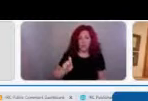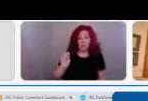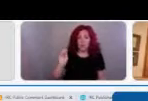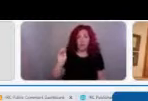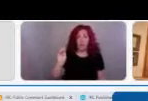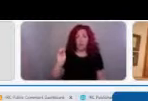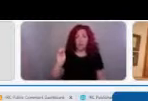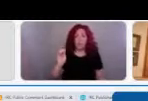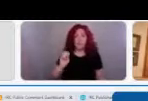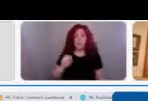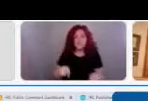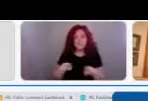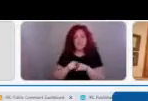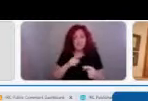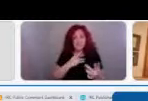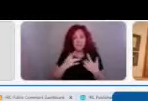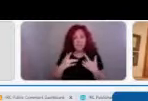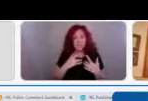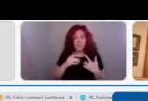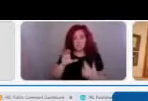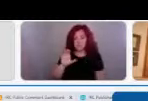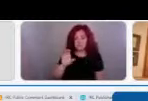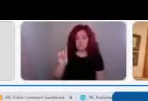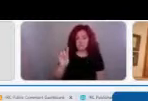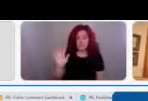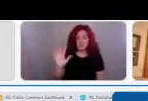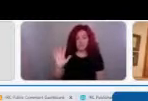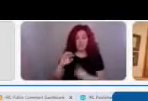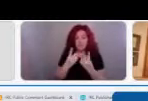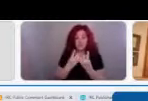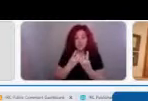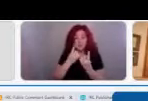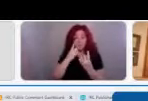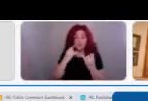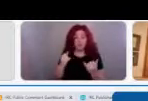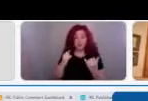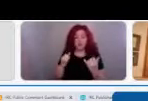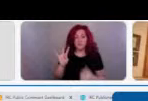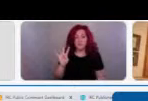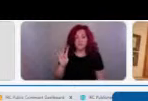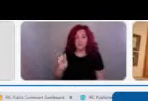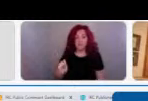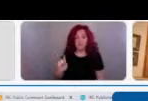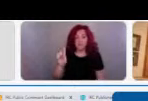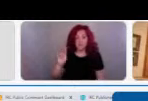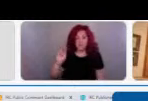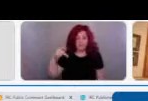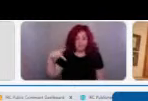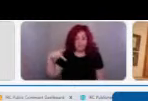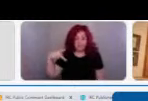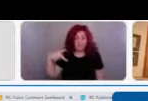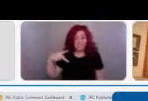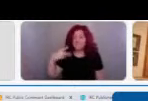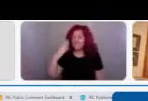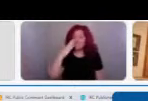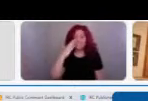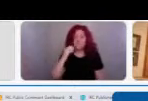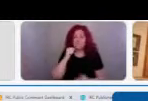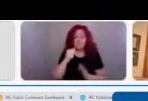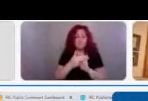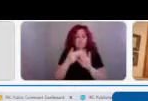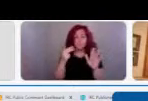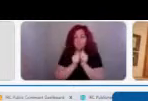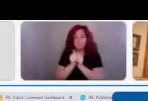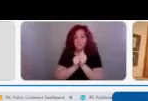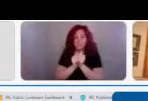i have the same concerns for the cd5 district on the current 7.1 map i know it is not considered a competitive